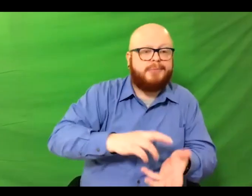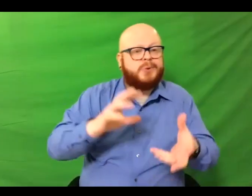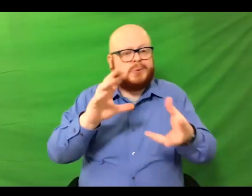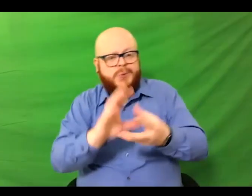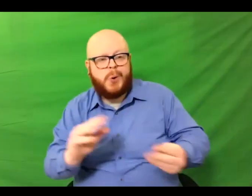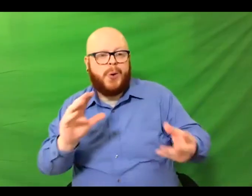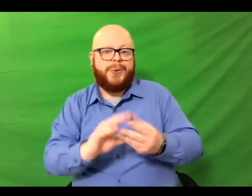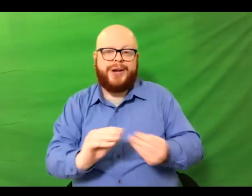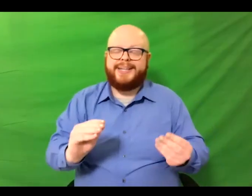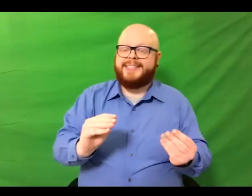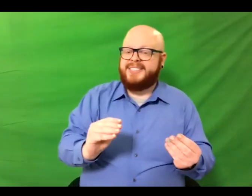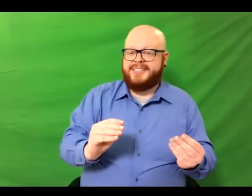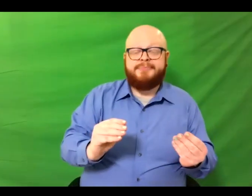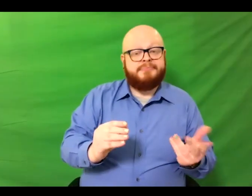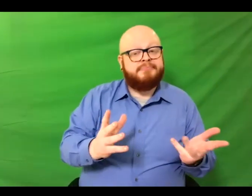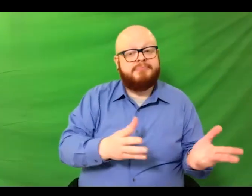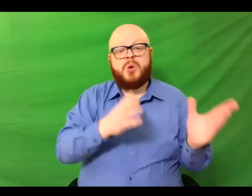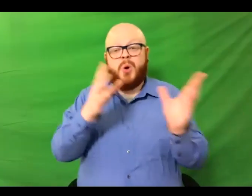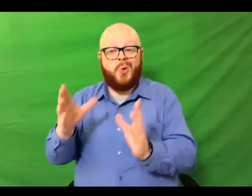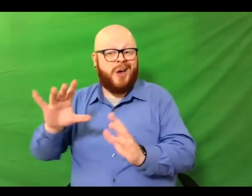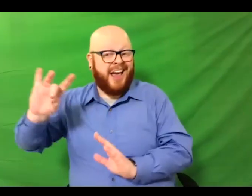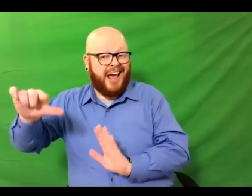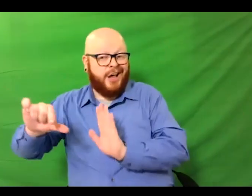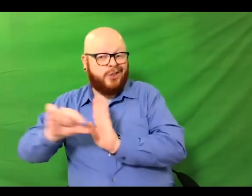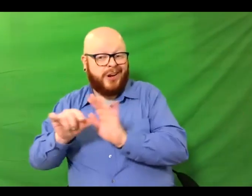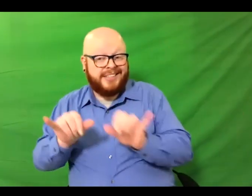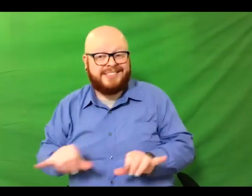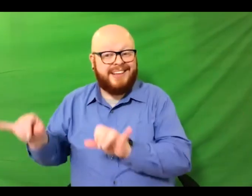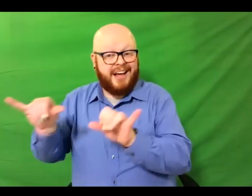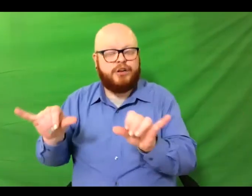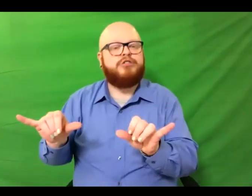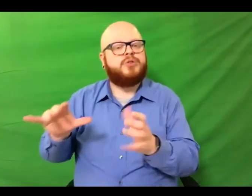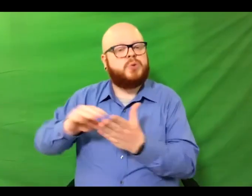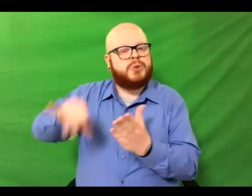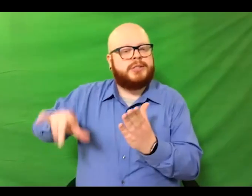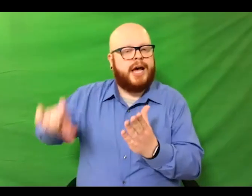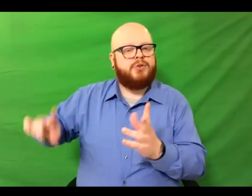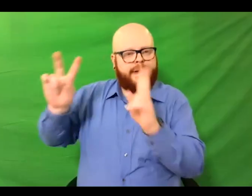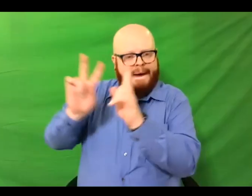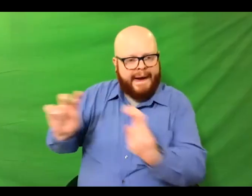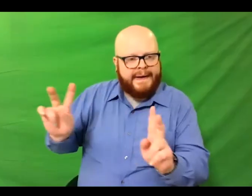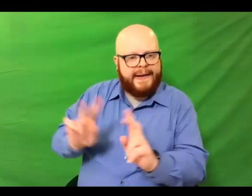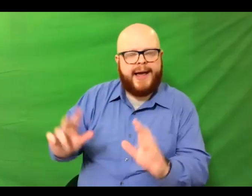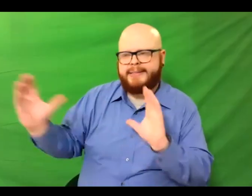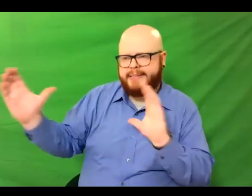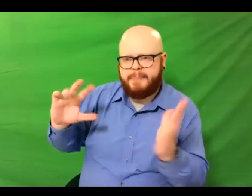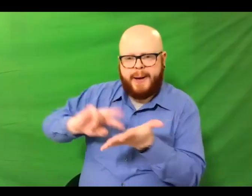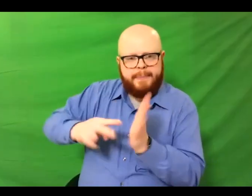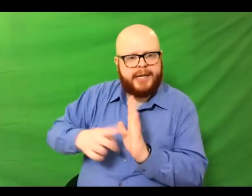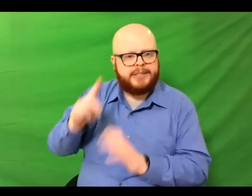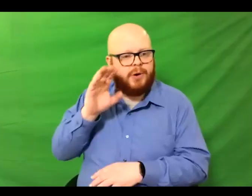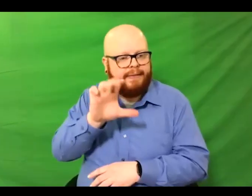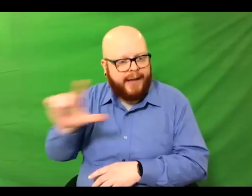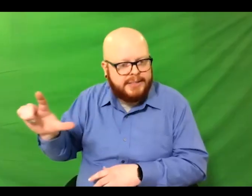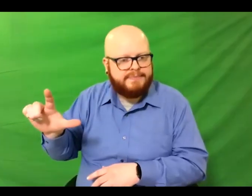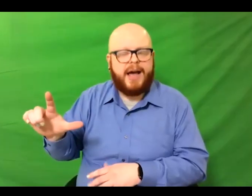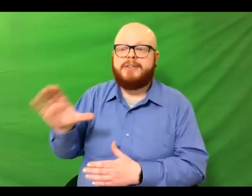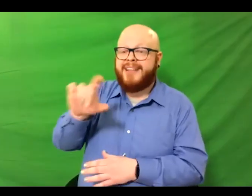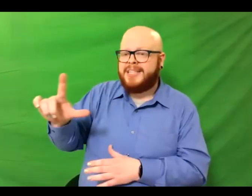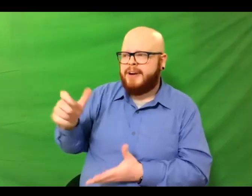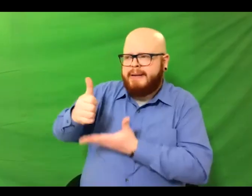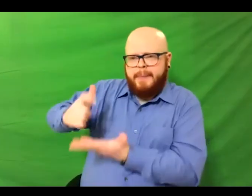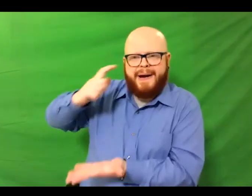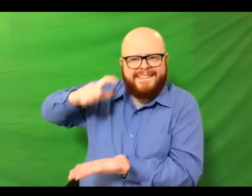the 8th grade standards, students analyze and compare the meaning of selected classifiers. And classifiers will help identify size and